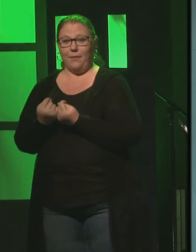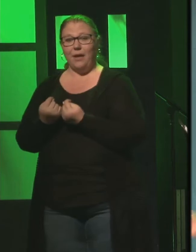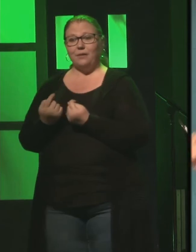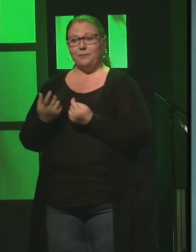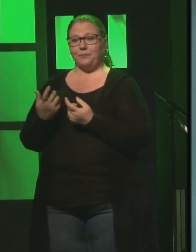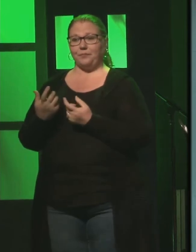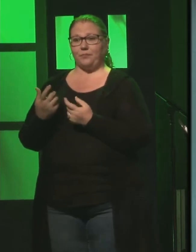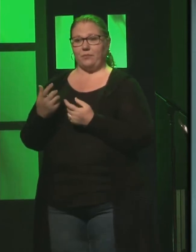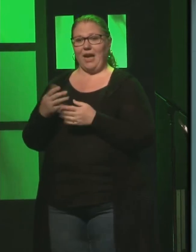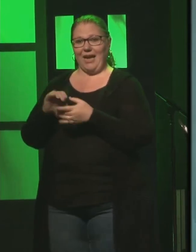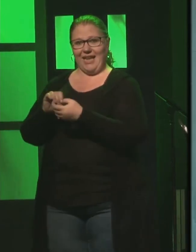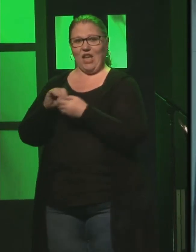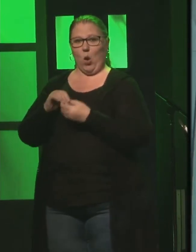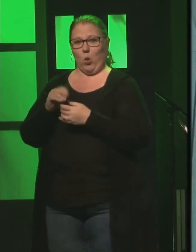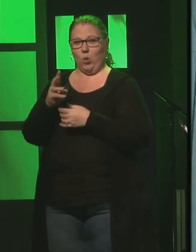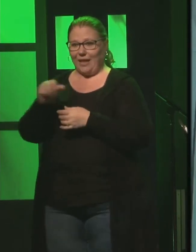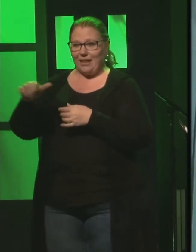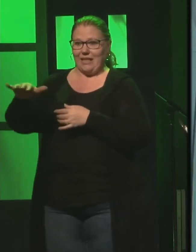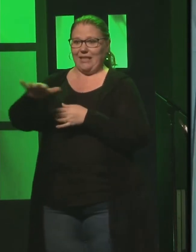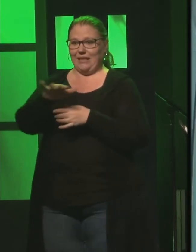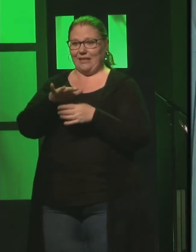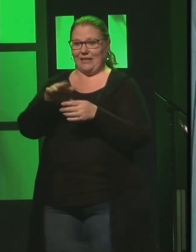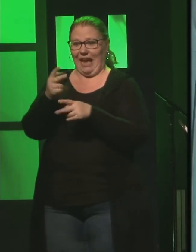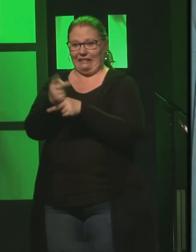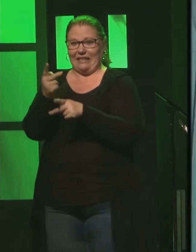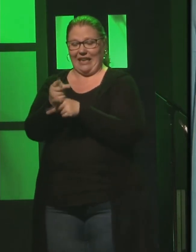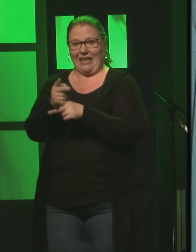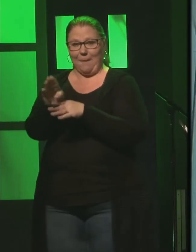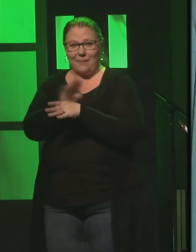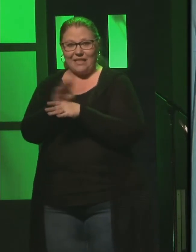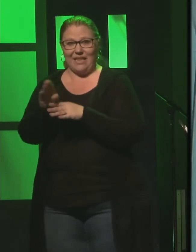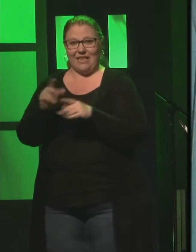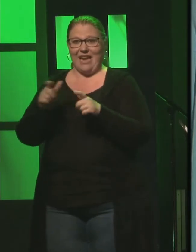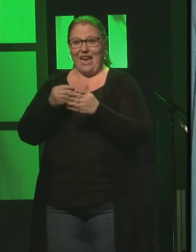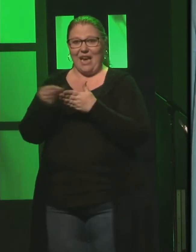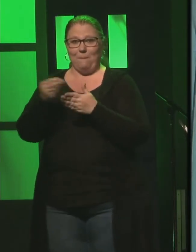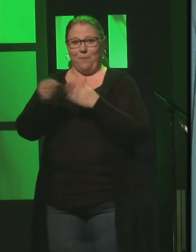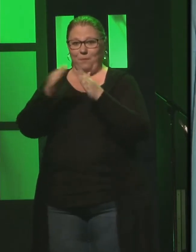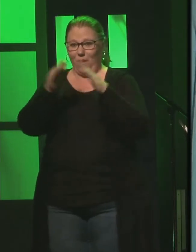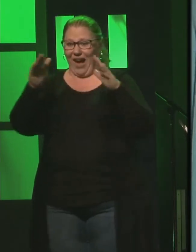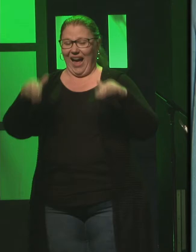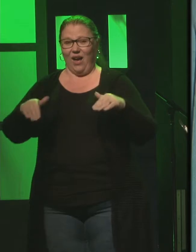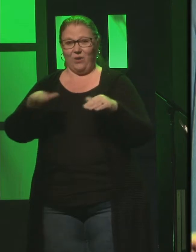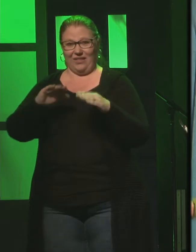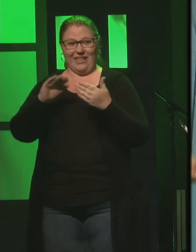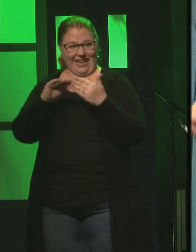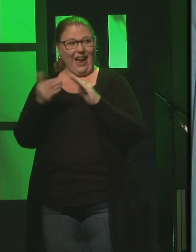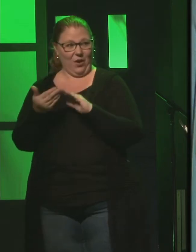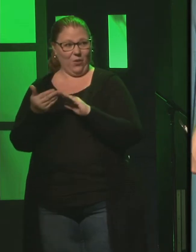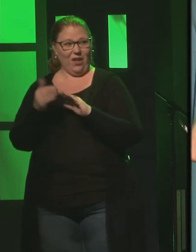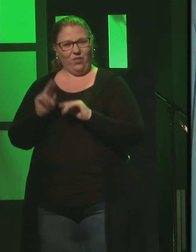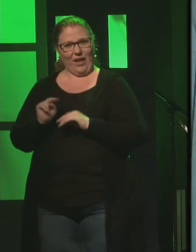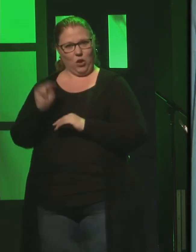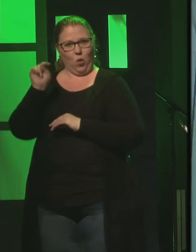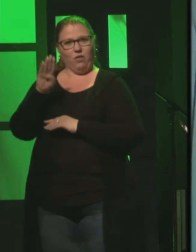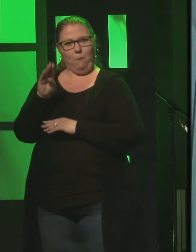business, and he just bought this massive house in the town that we lived in. We lived in this town, bedroom community just north of Boston. This was